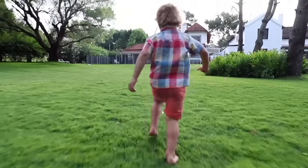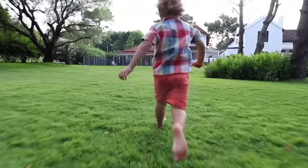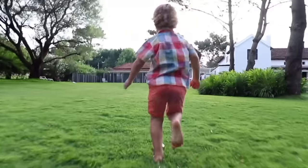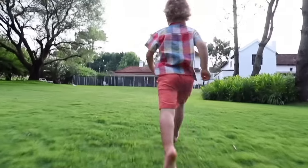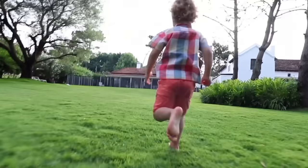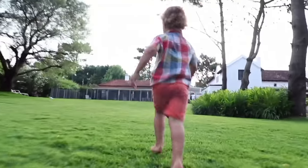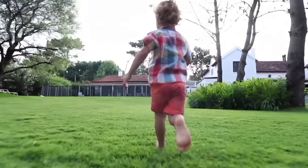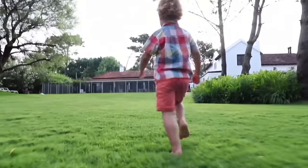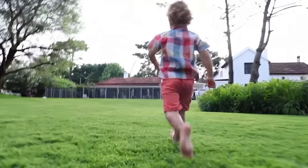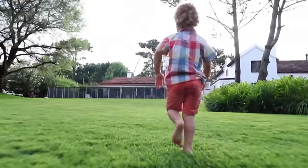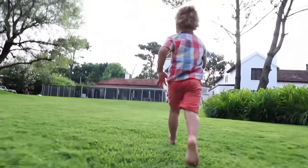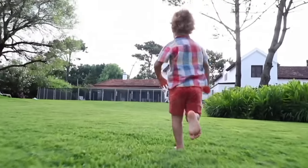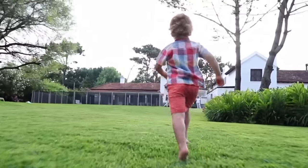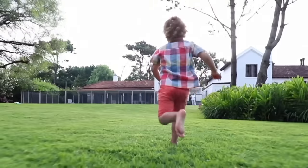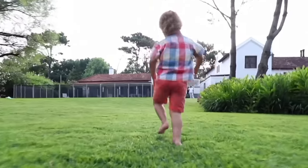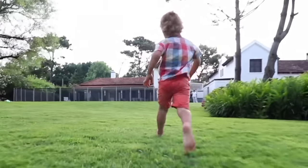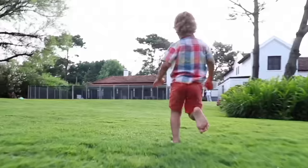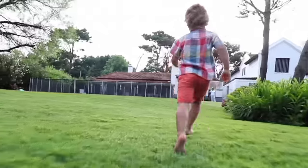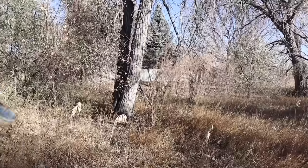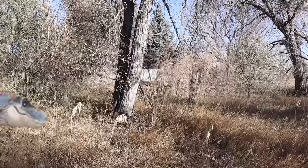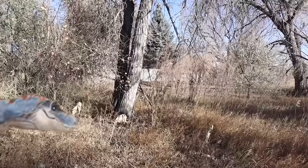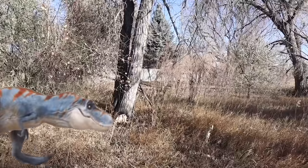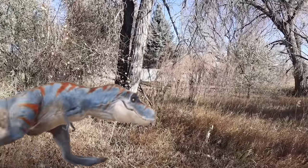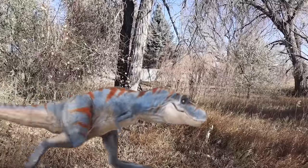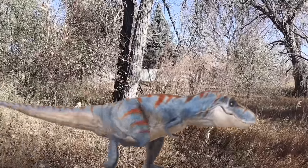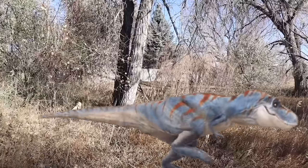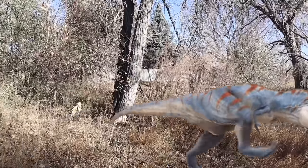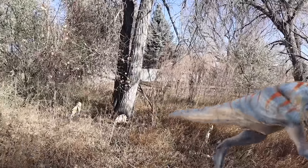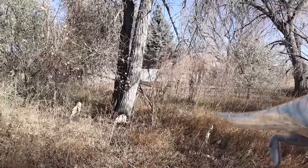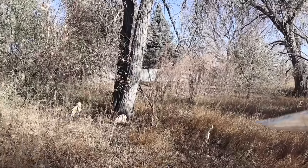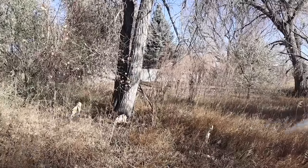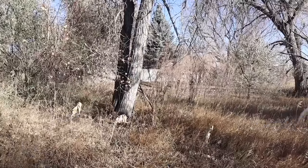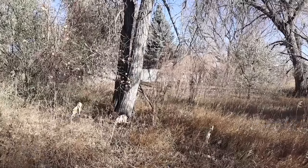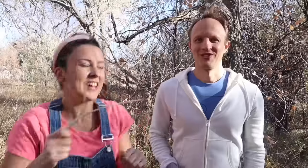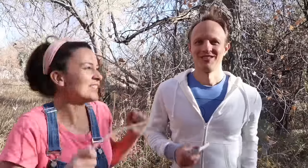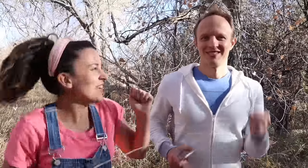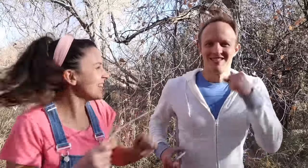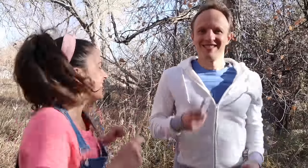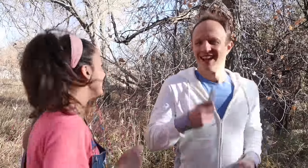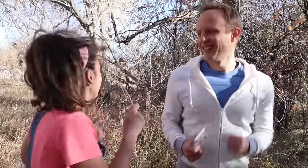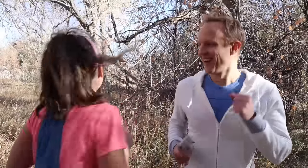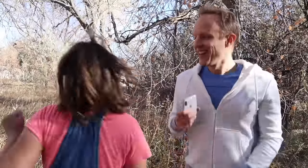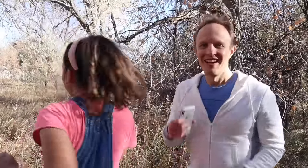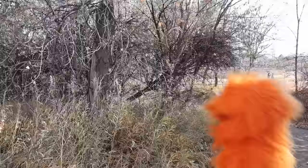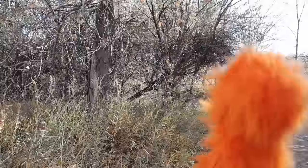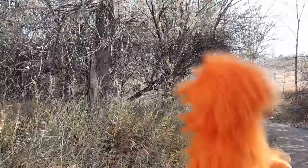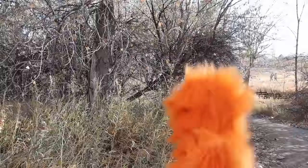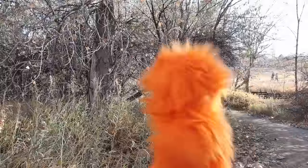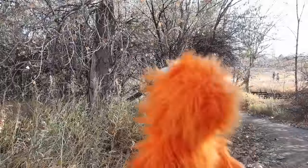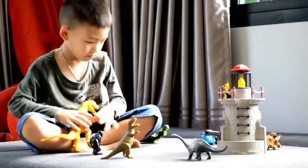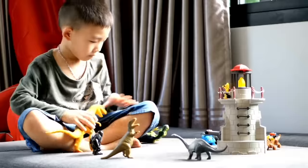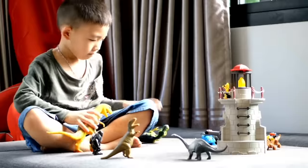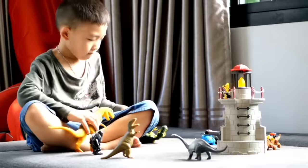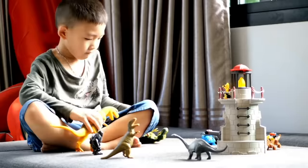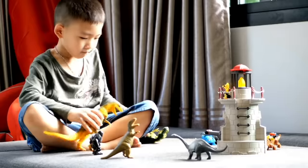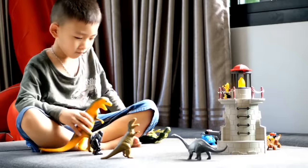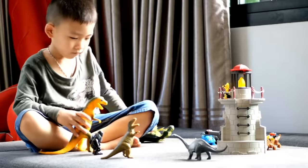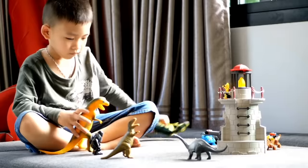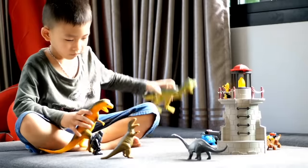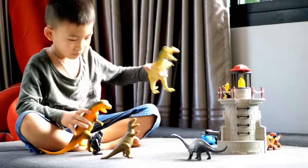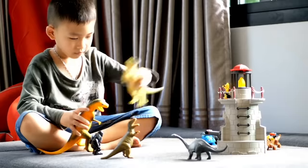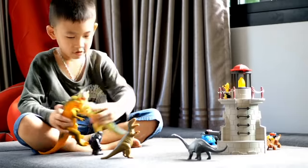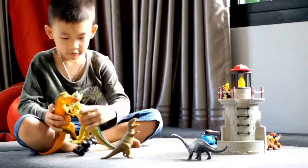Now pretend you're a bigger dino who likes running around, charging around at super speed.